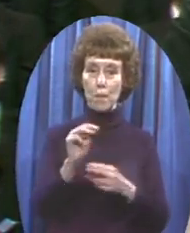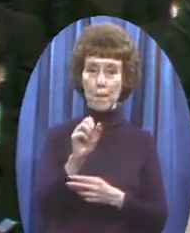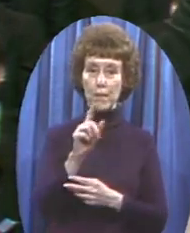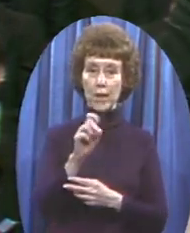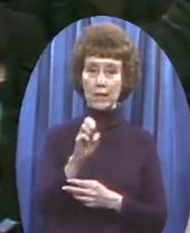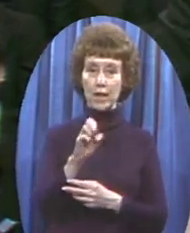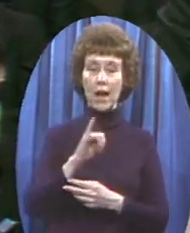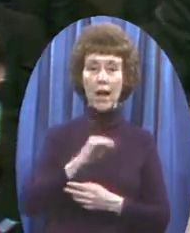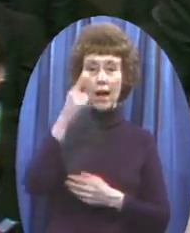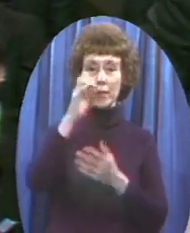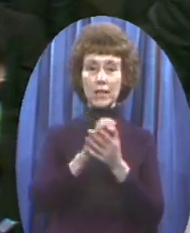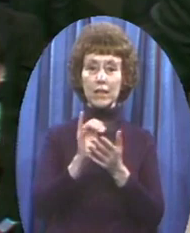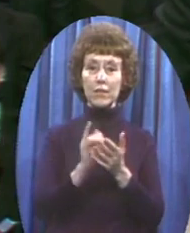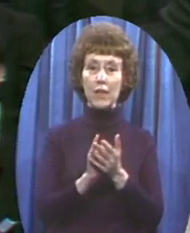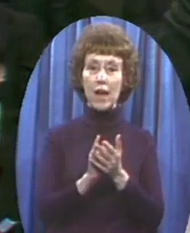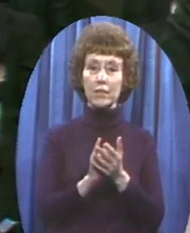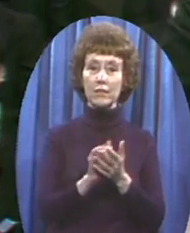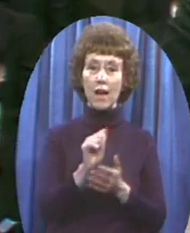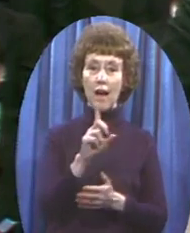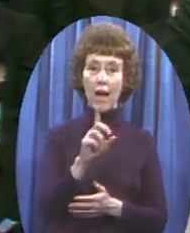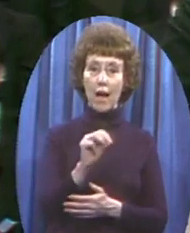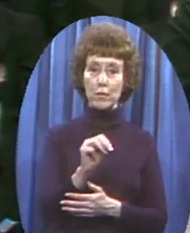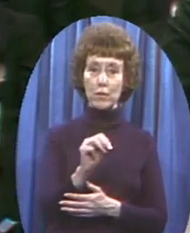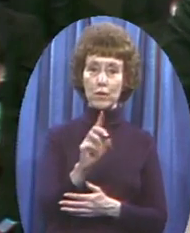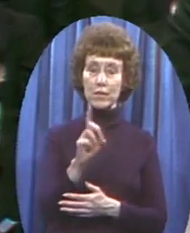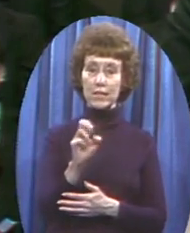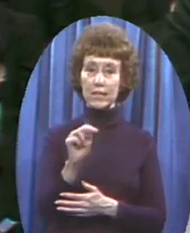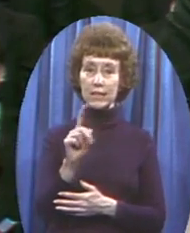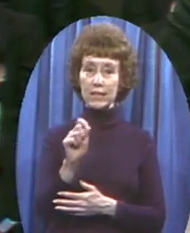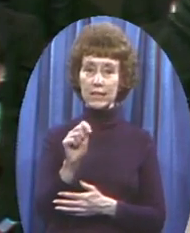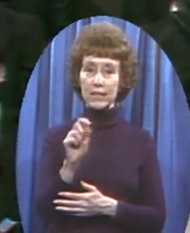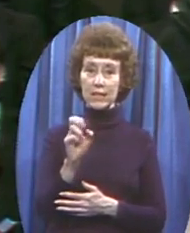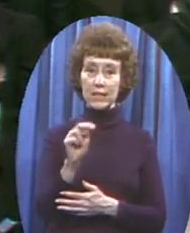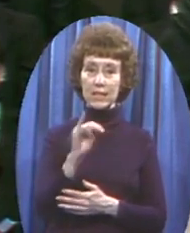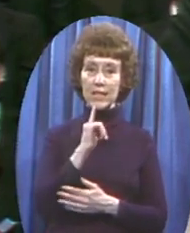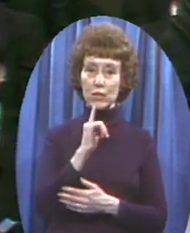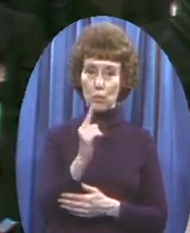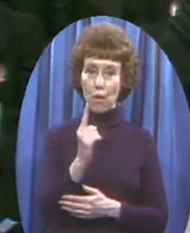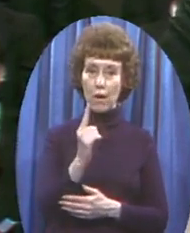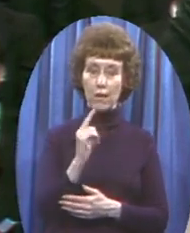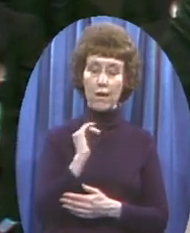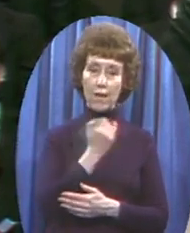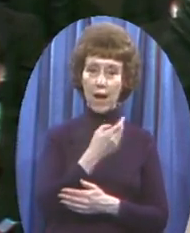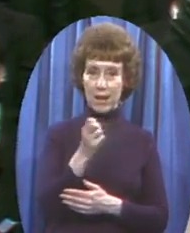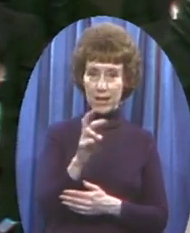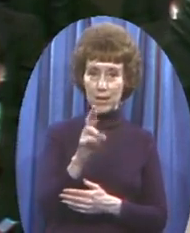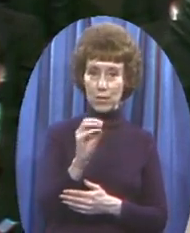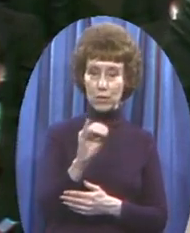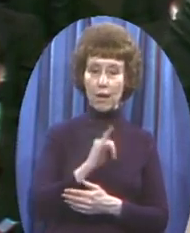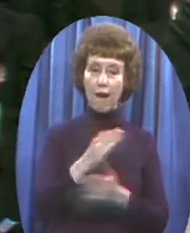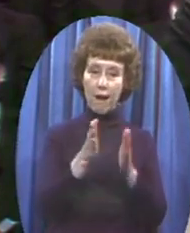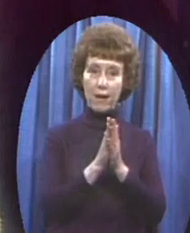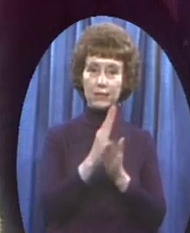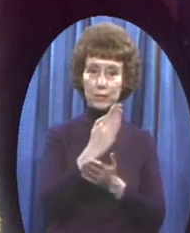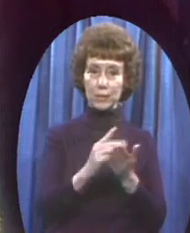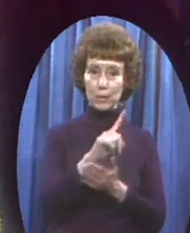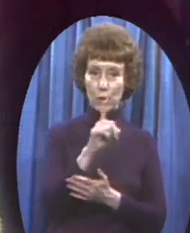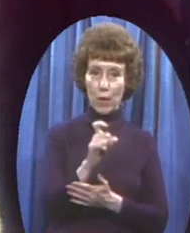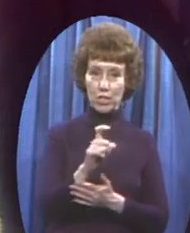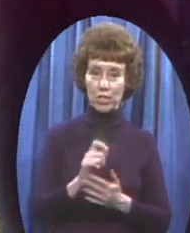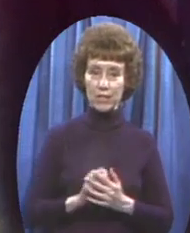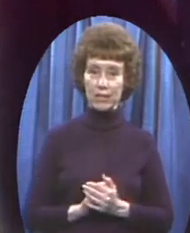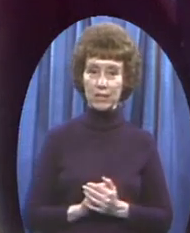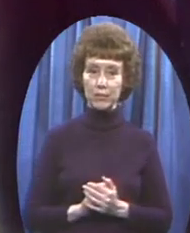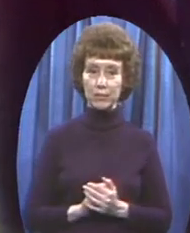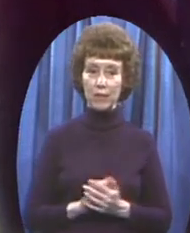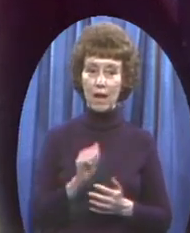Admiral Denton is one of the heroes of our day. I ask him some very pointed questions.